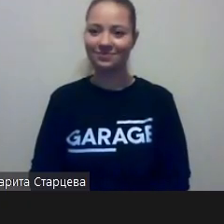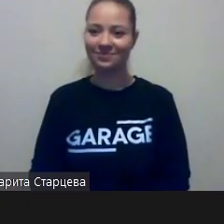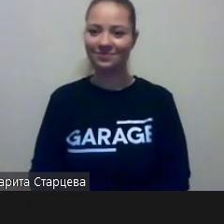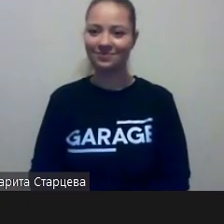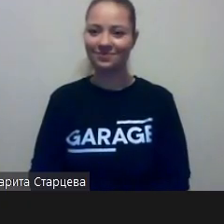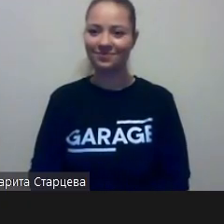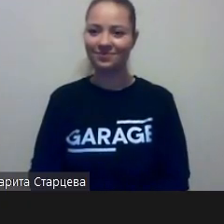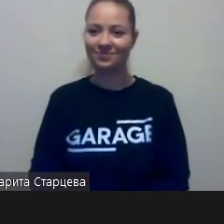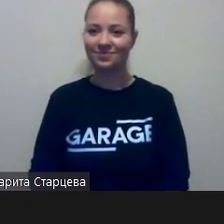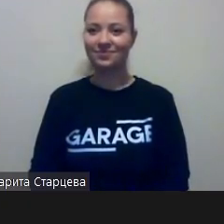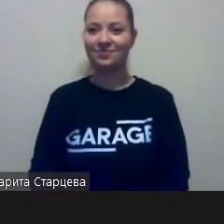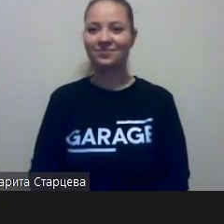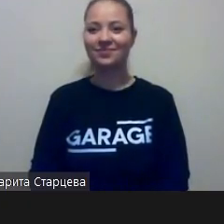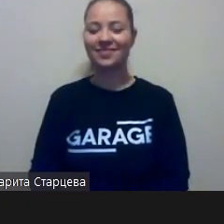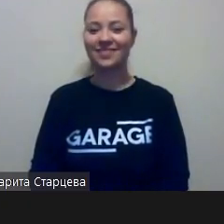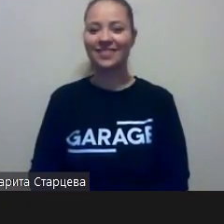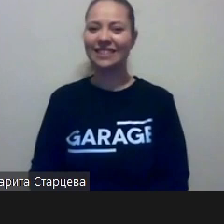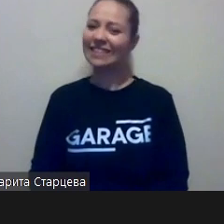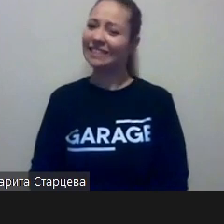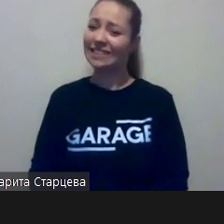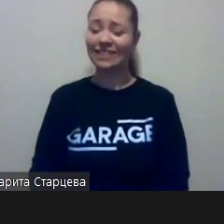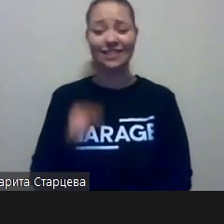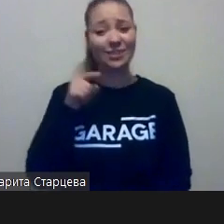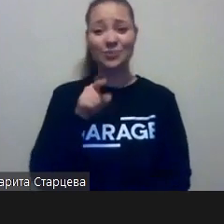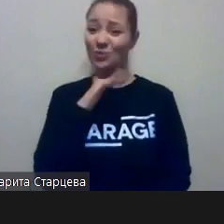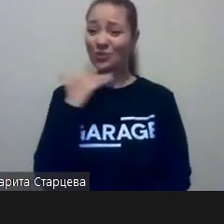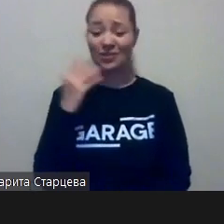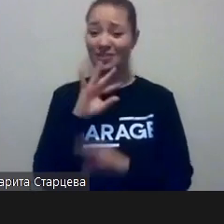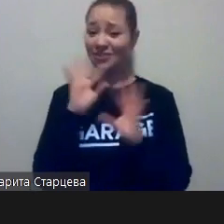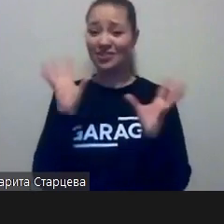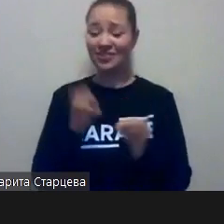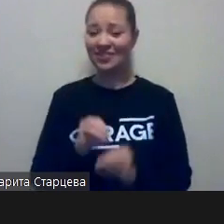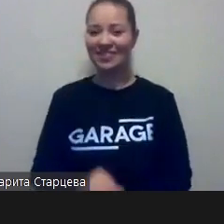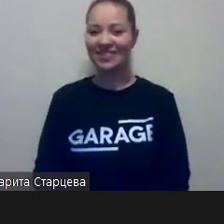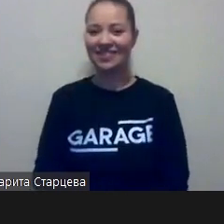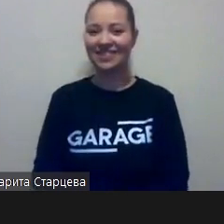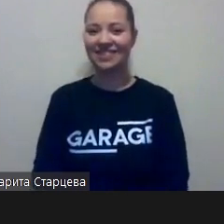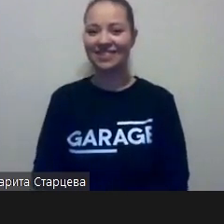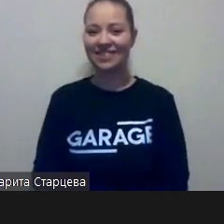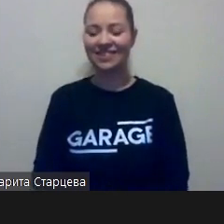Well, many things. There are a couple of things, yes,